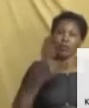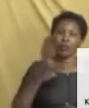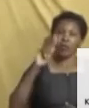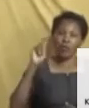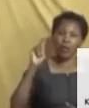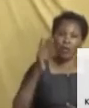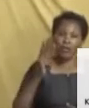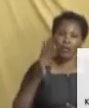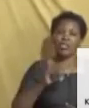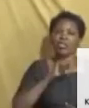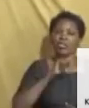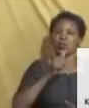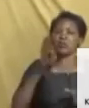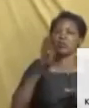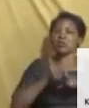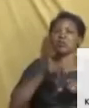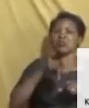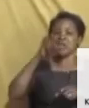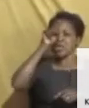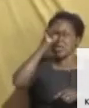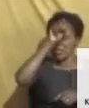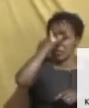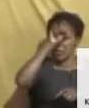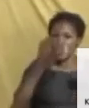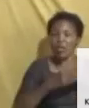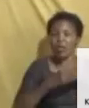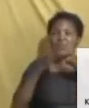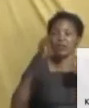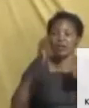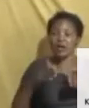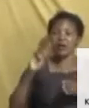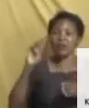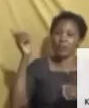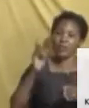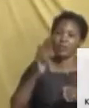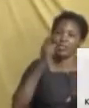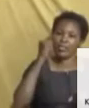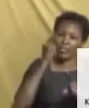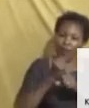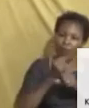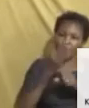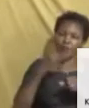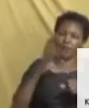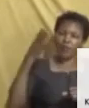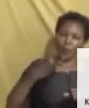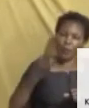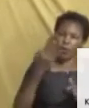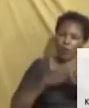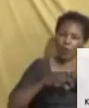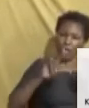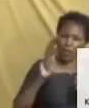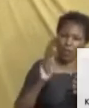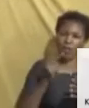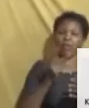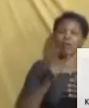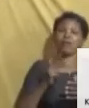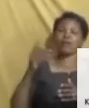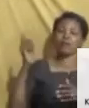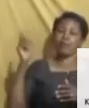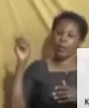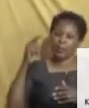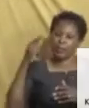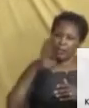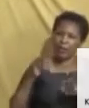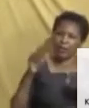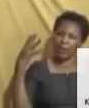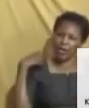is not a pharaoh. The president is a servant of the people of Kenya. He